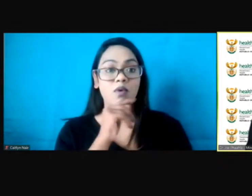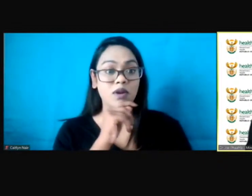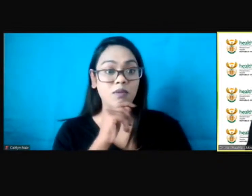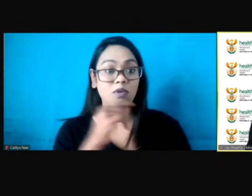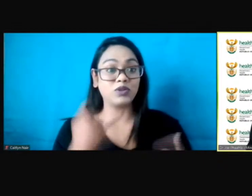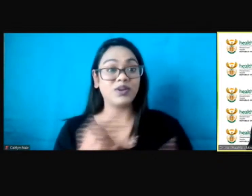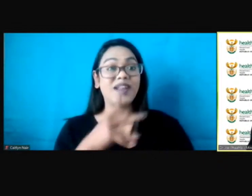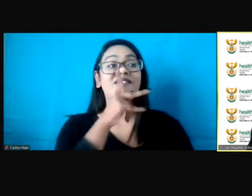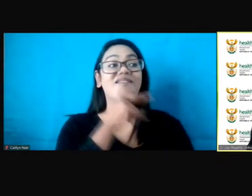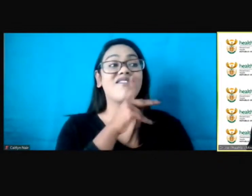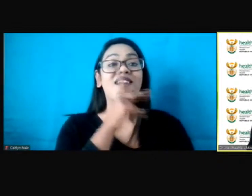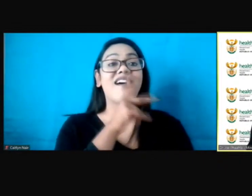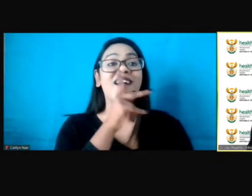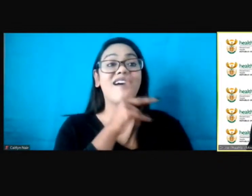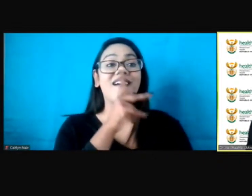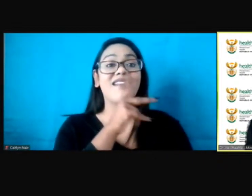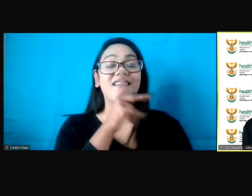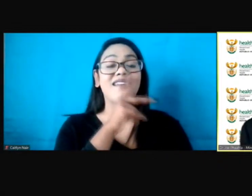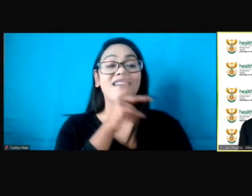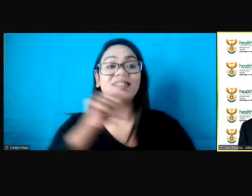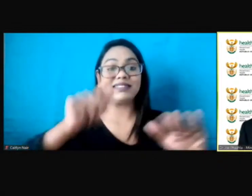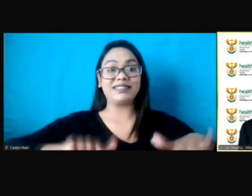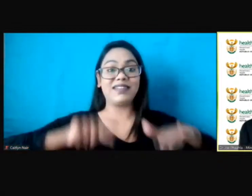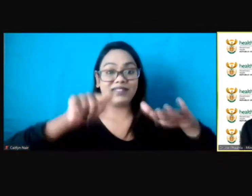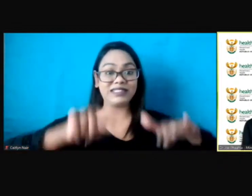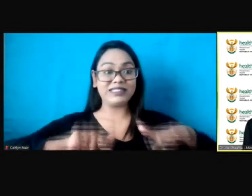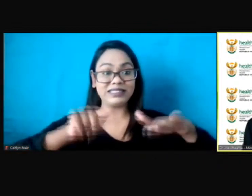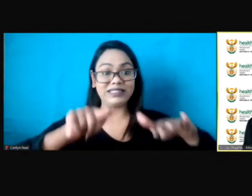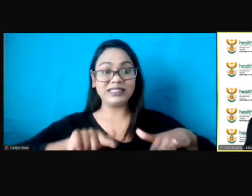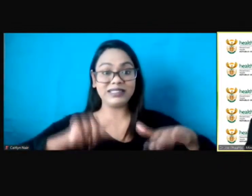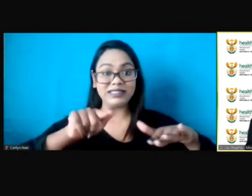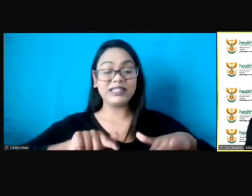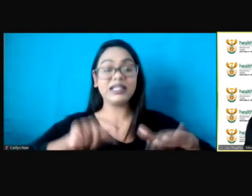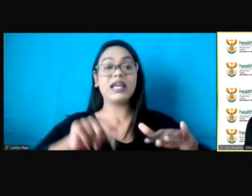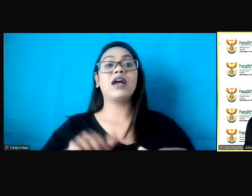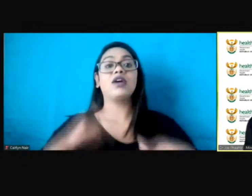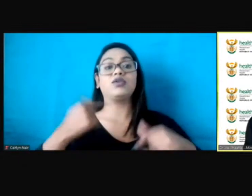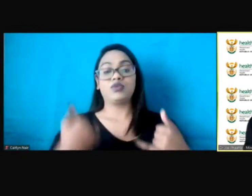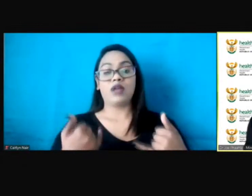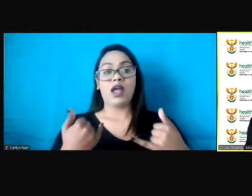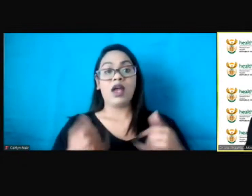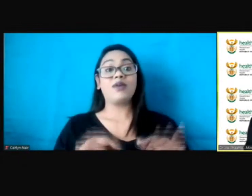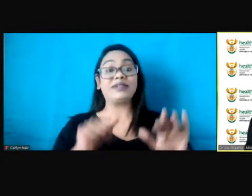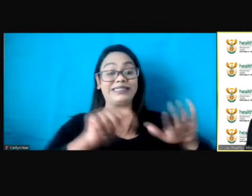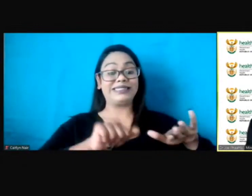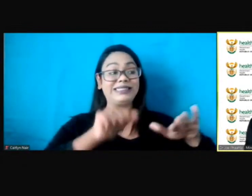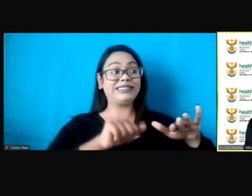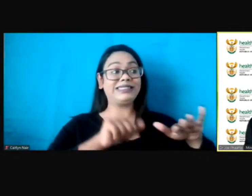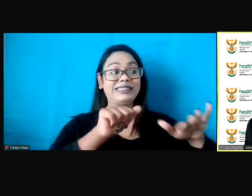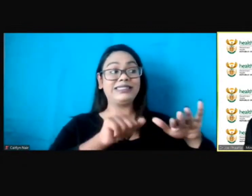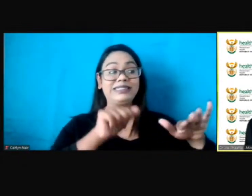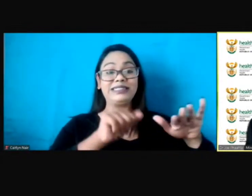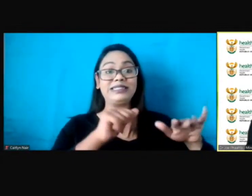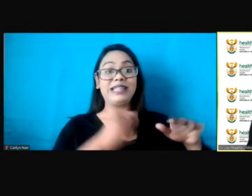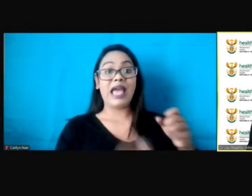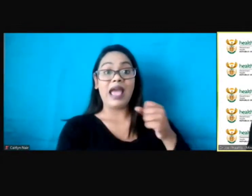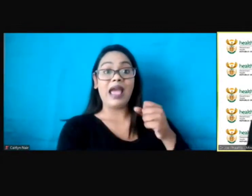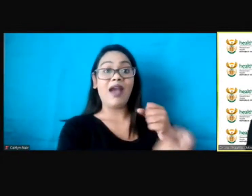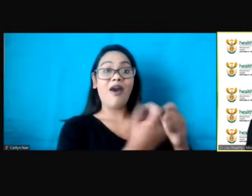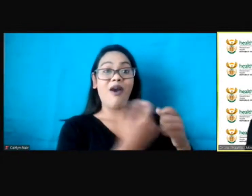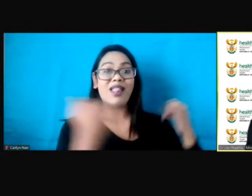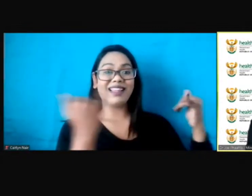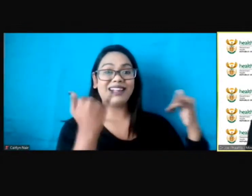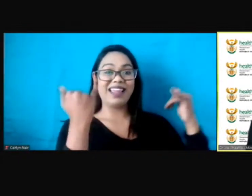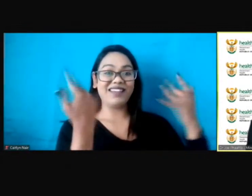the 17th, which comes a day after the 16th of December holiday, Reconciliation Day. Now, this period